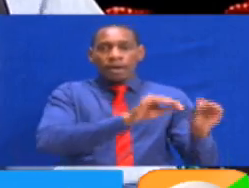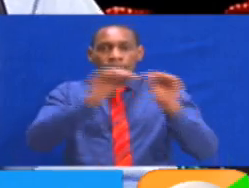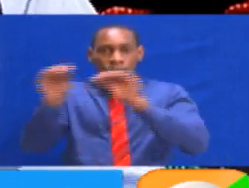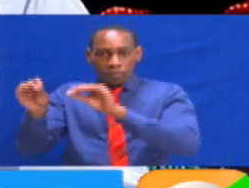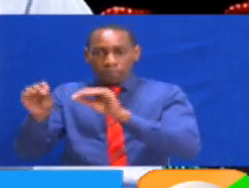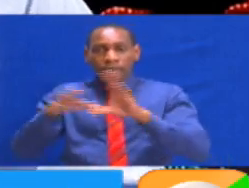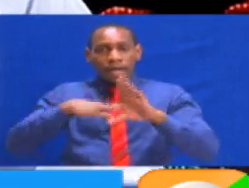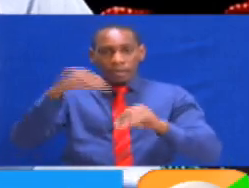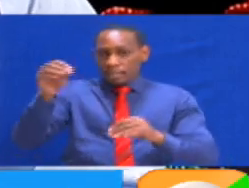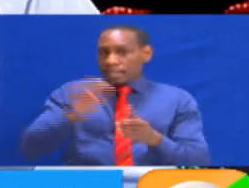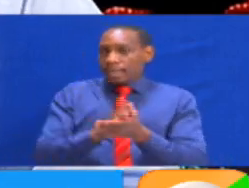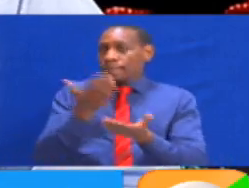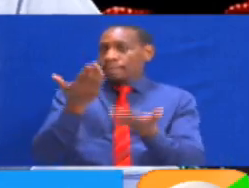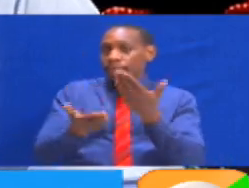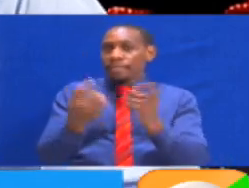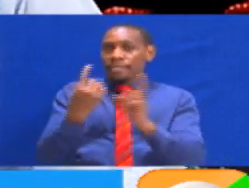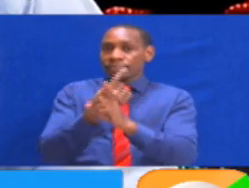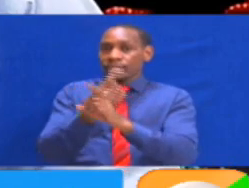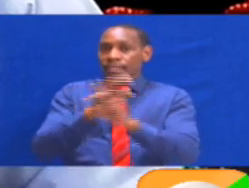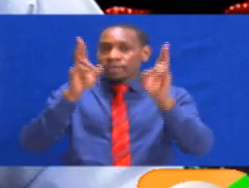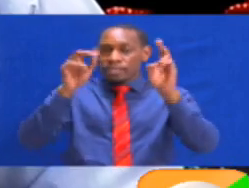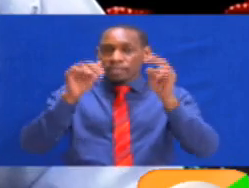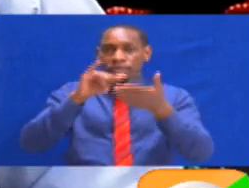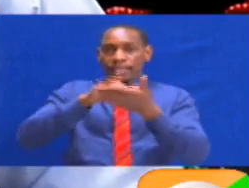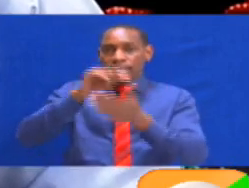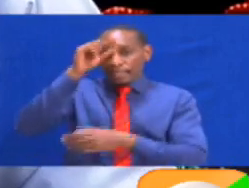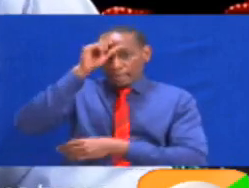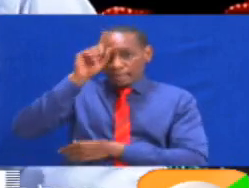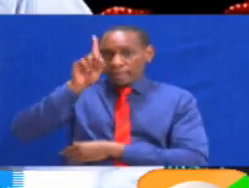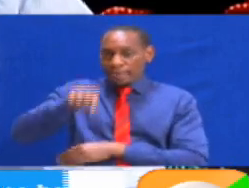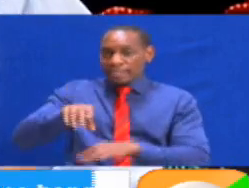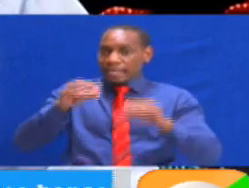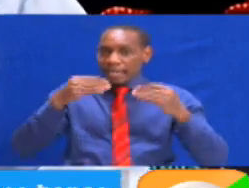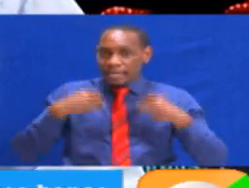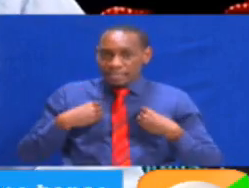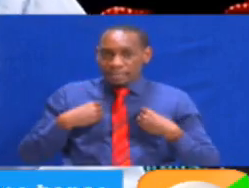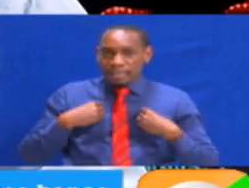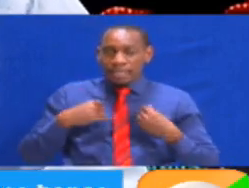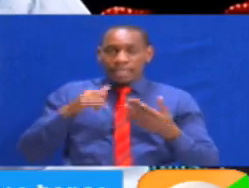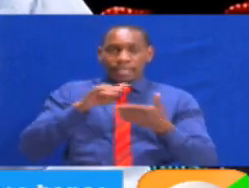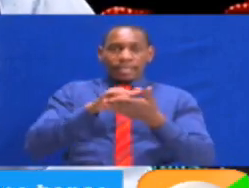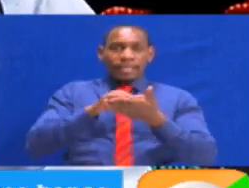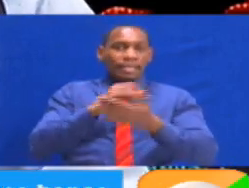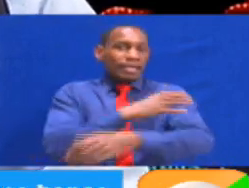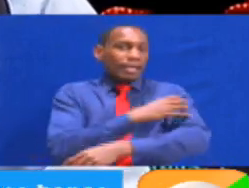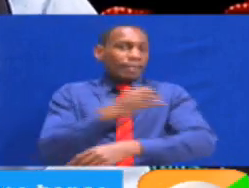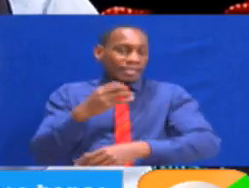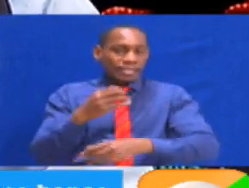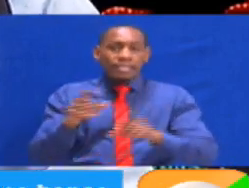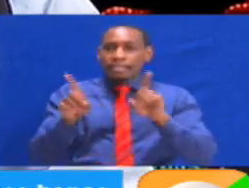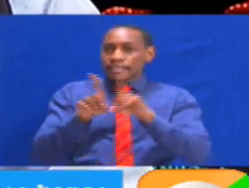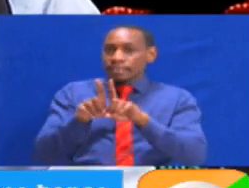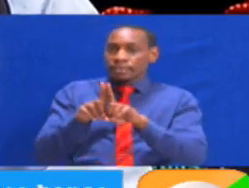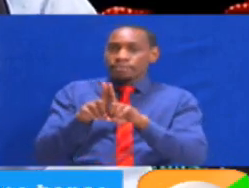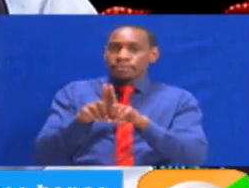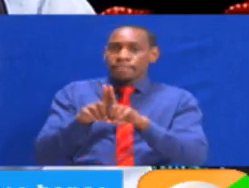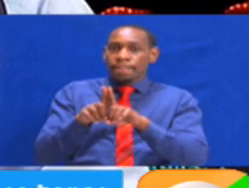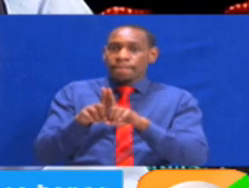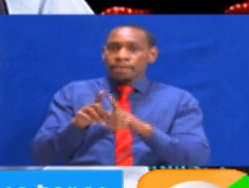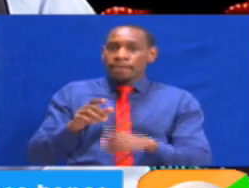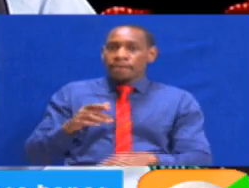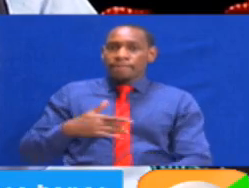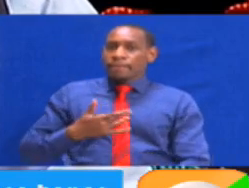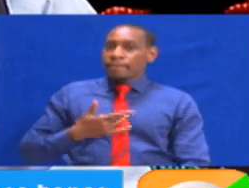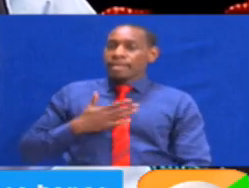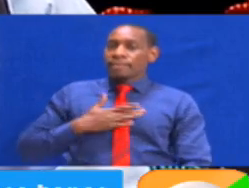area. There could be a number of issues that the government need to own up to. One is capacity. And my feeling